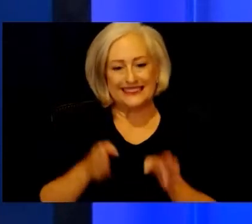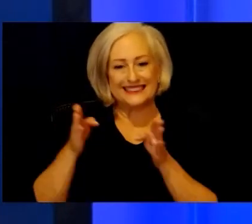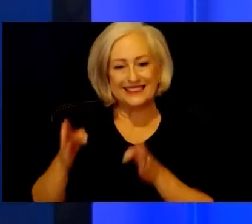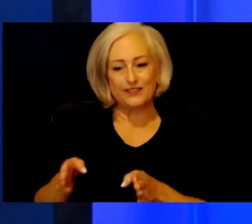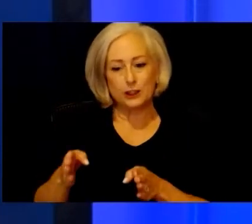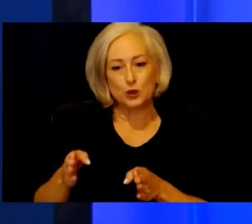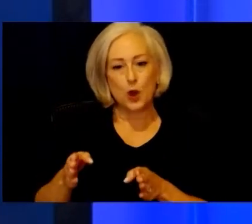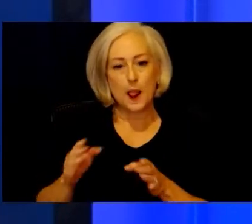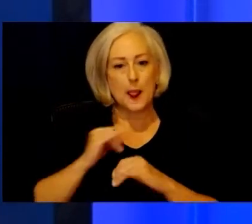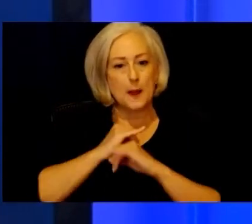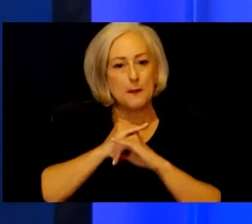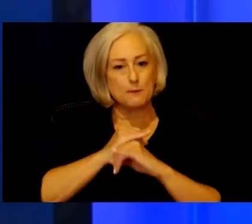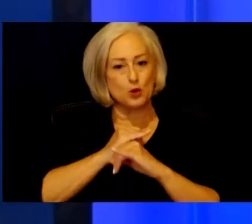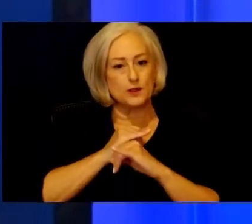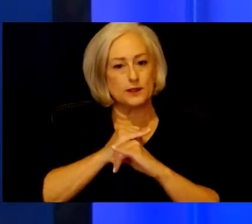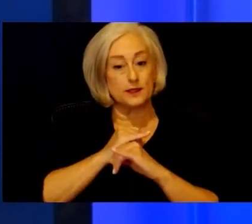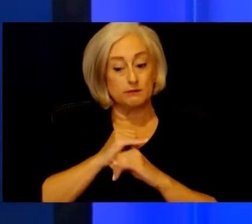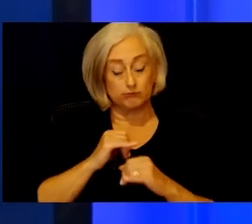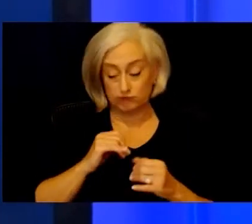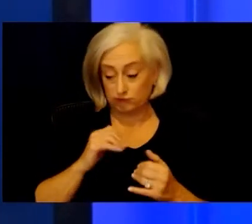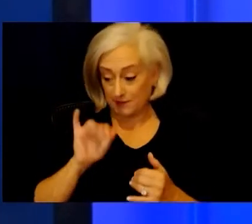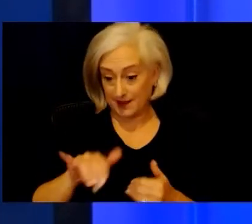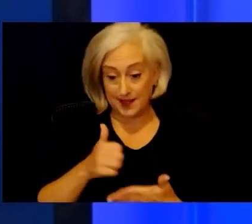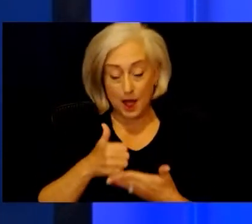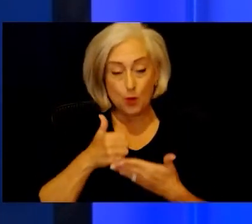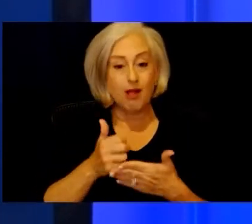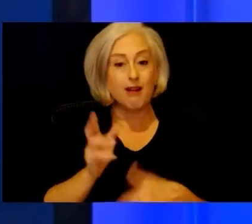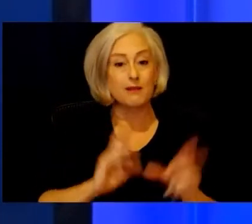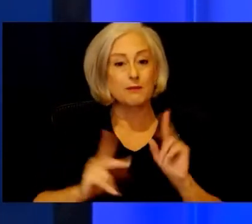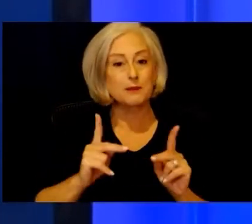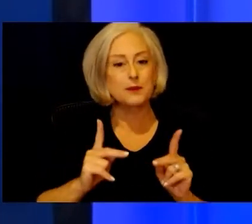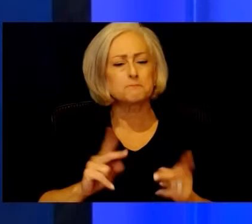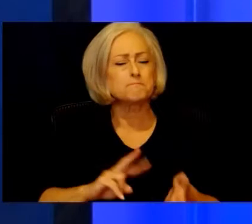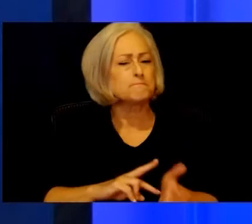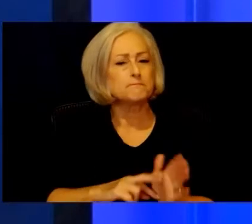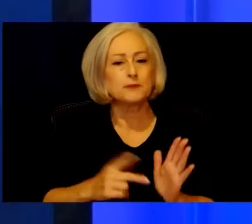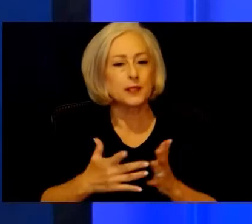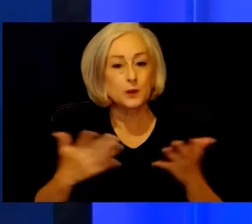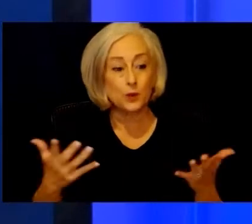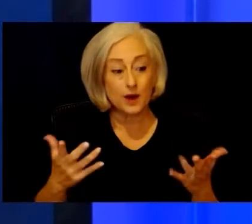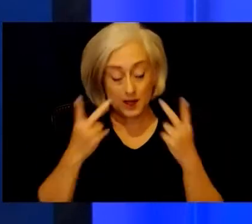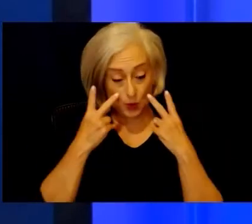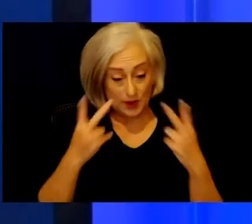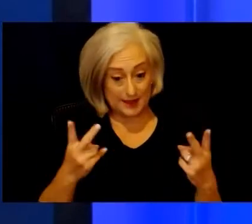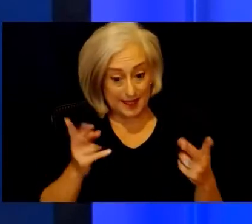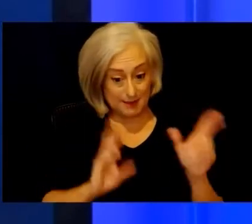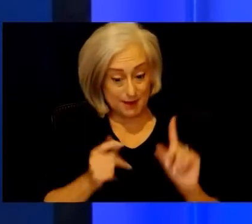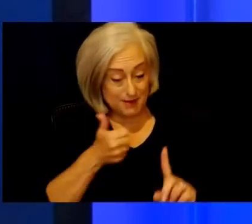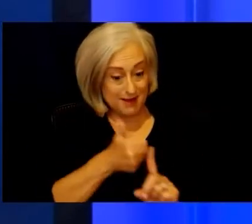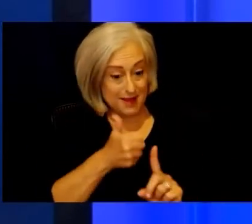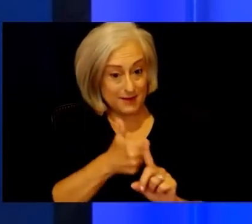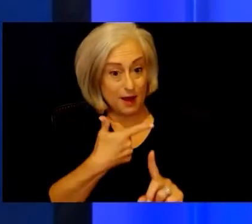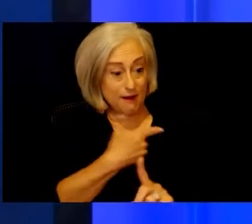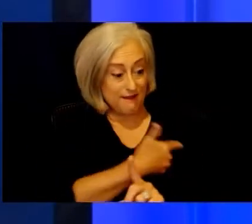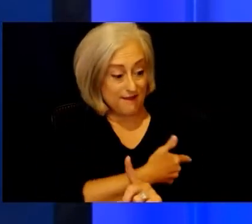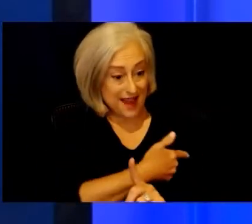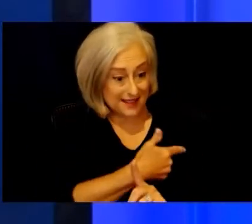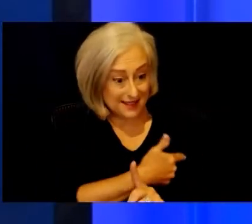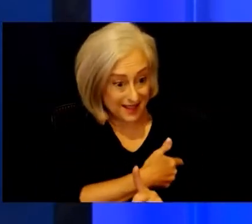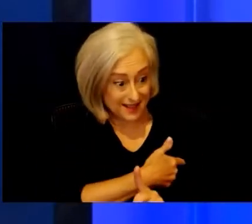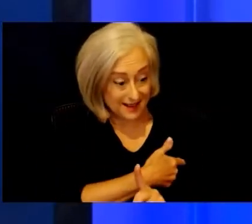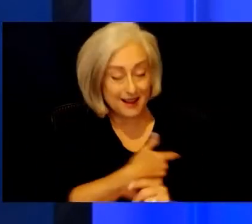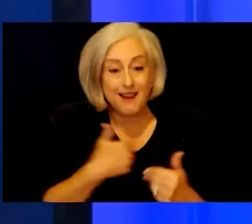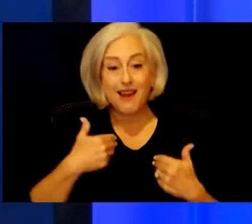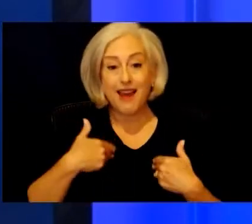And by what I mean by that is we have seen people who are vaccinated and up to date getting that immune response in